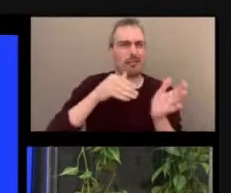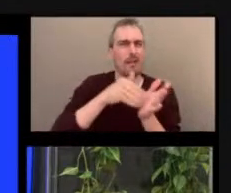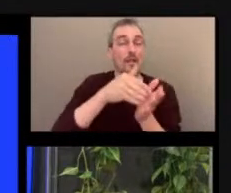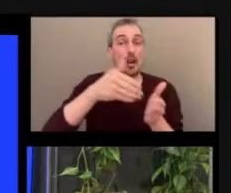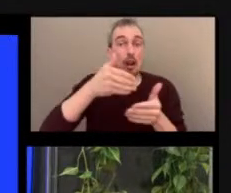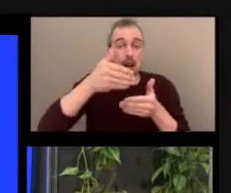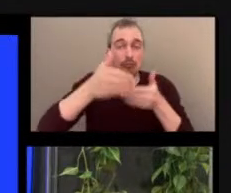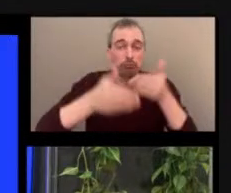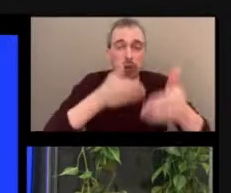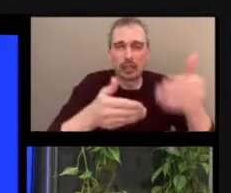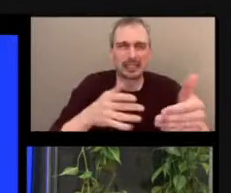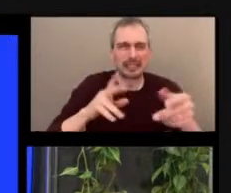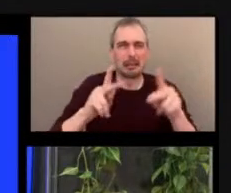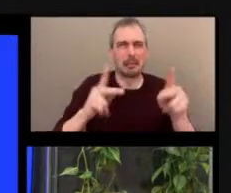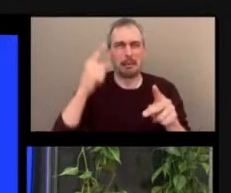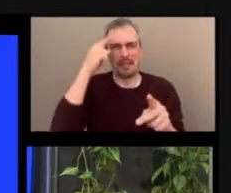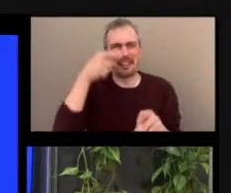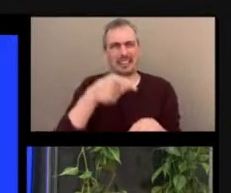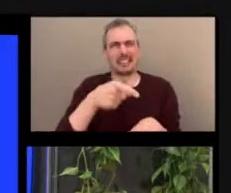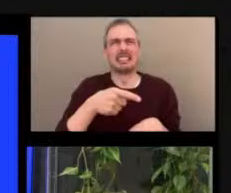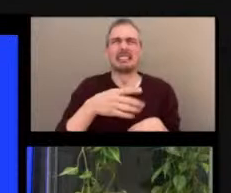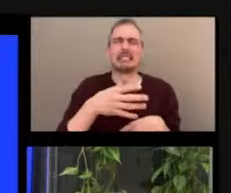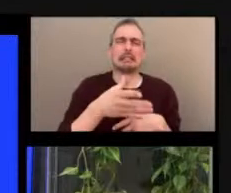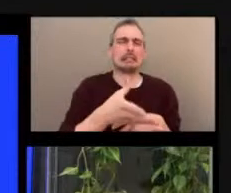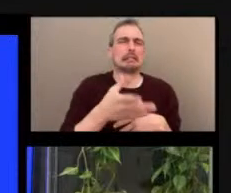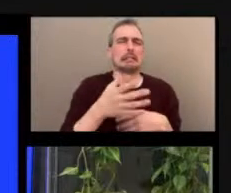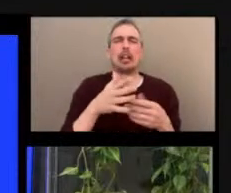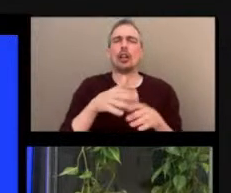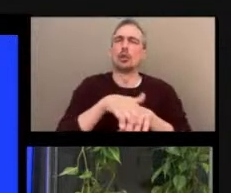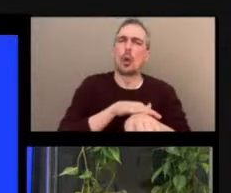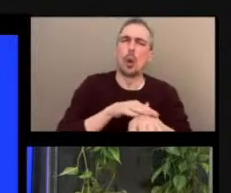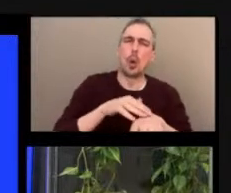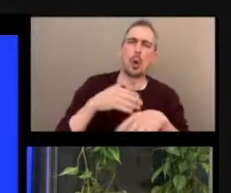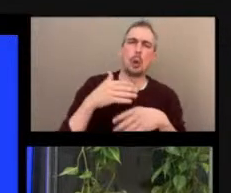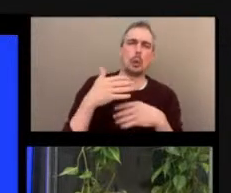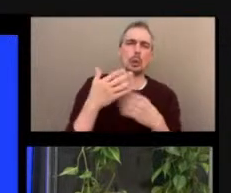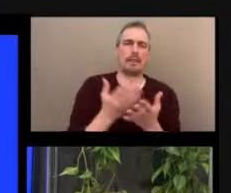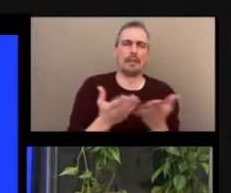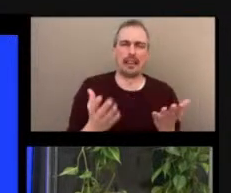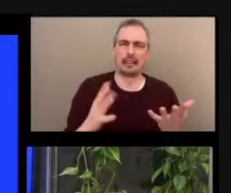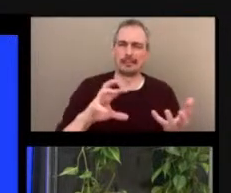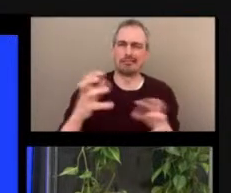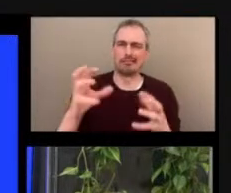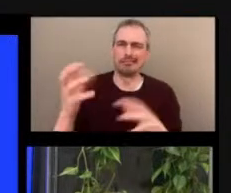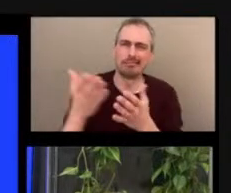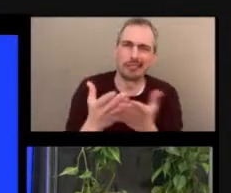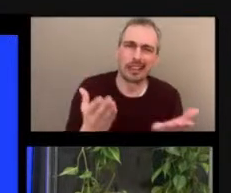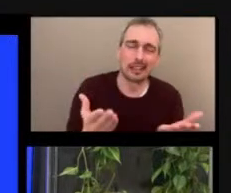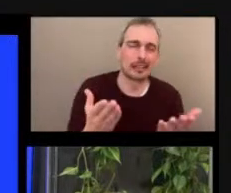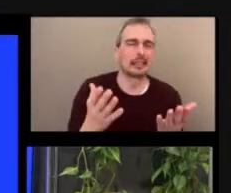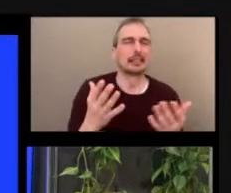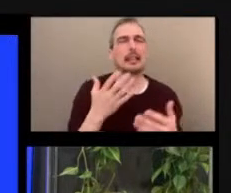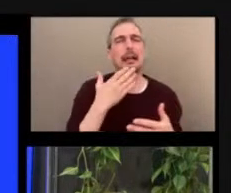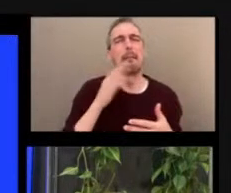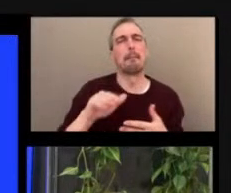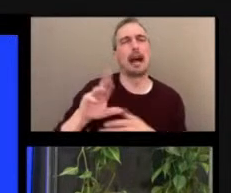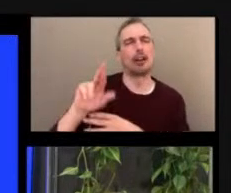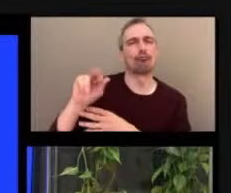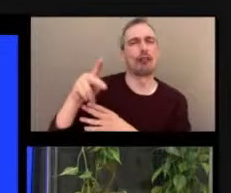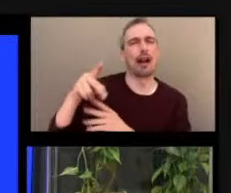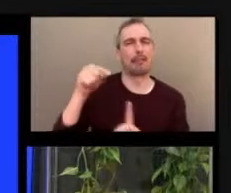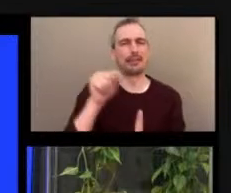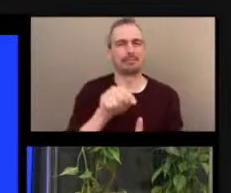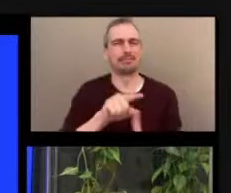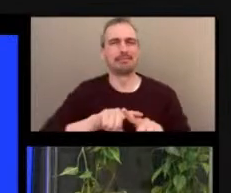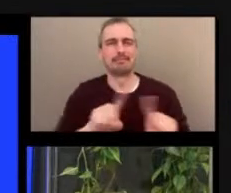Thank you, everyone that's joining us tonight for live audio description from Ira. Here we are experiencing